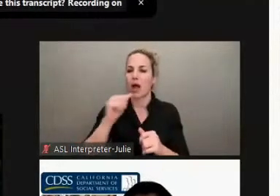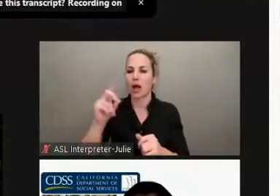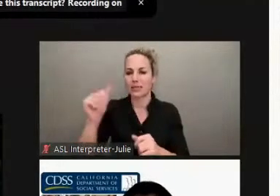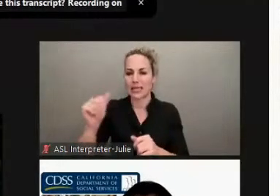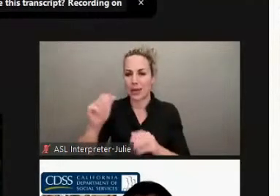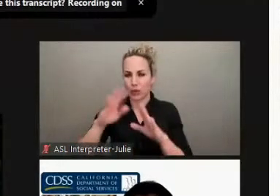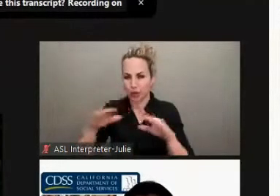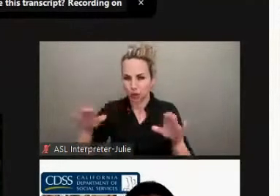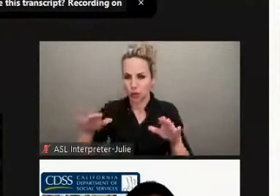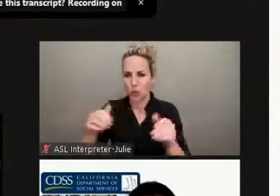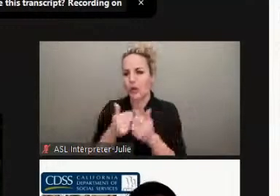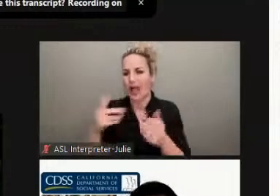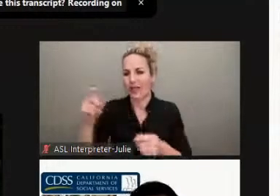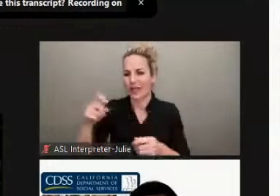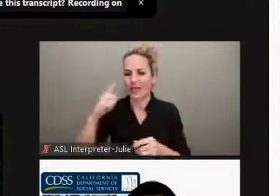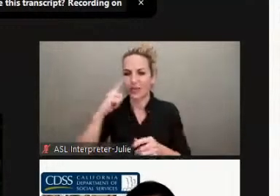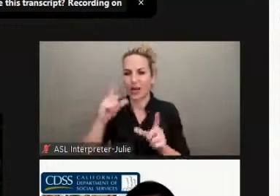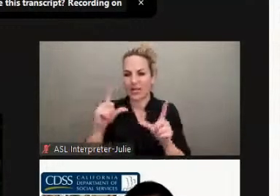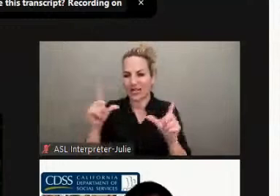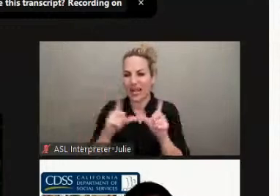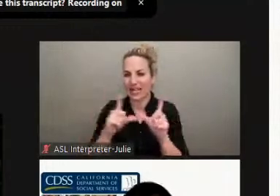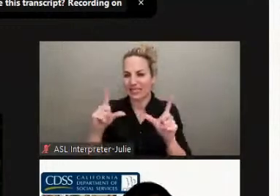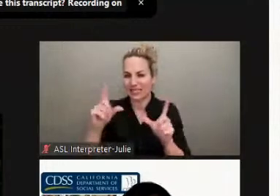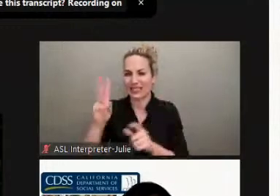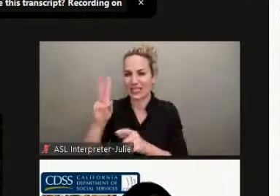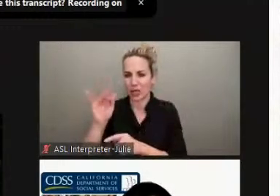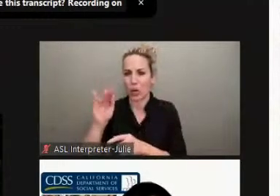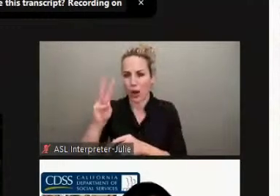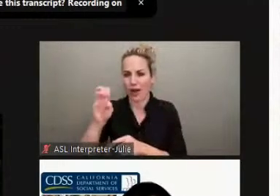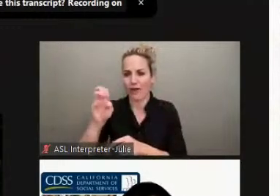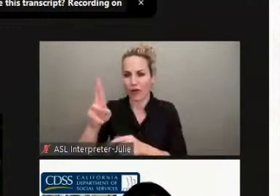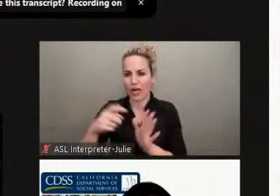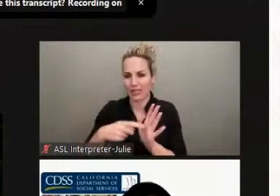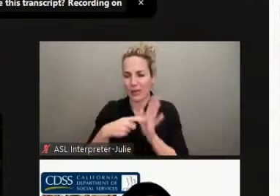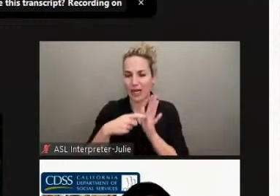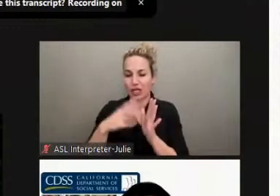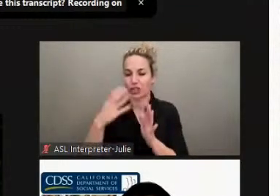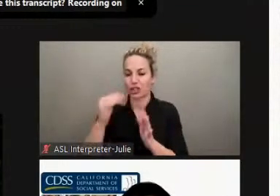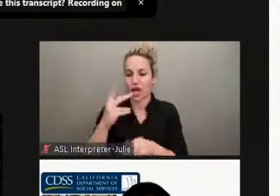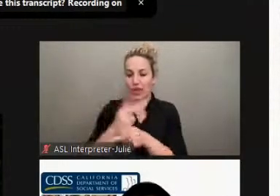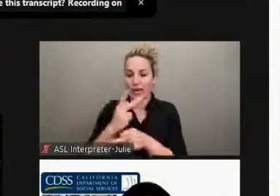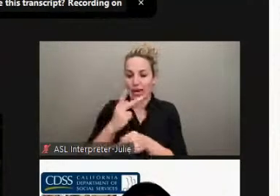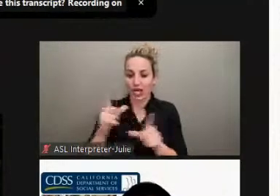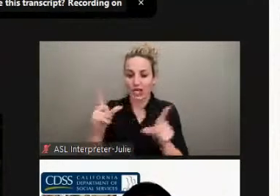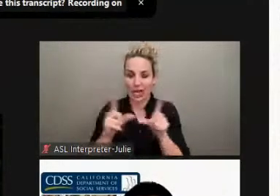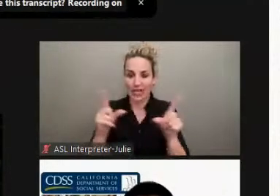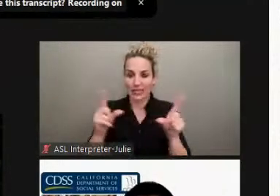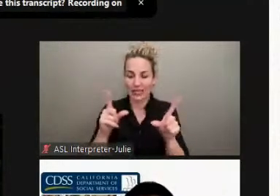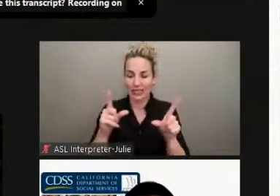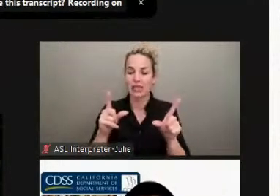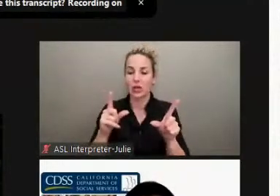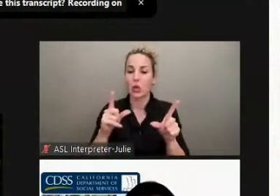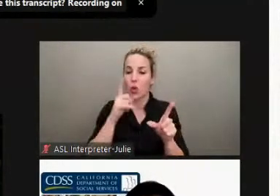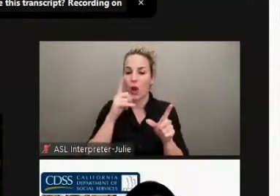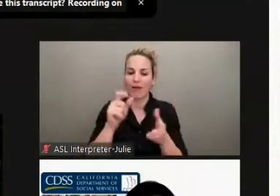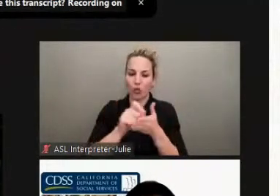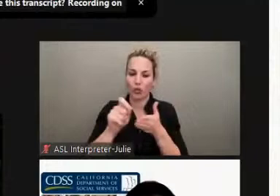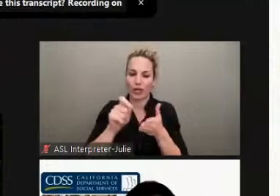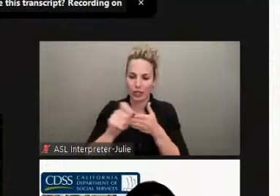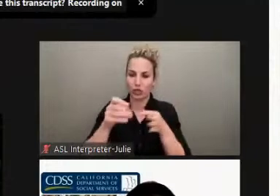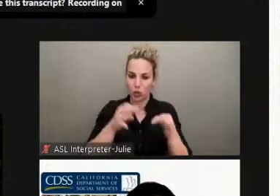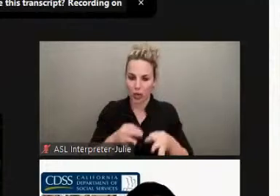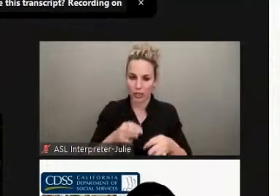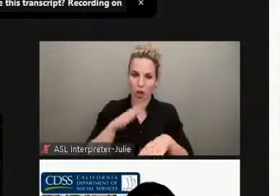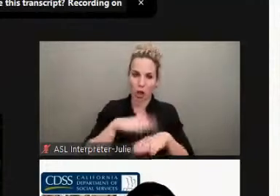children without the need for a licensing waiver as mandated. Childcare licensing will be drafting written directives on